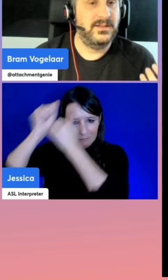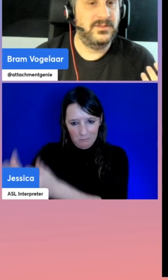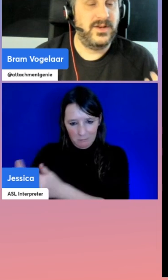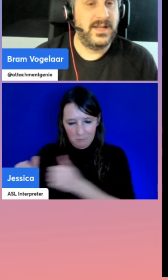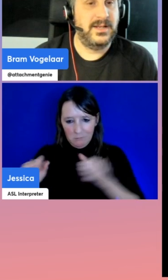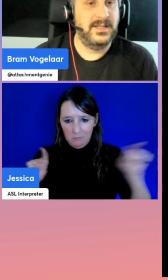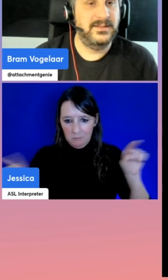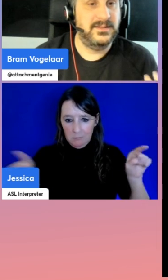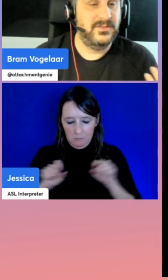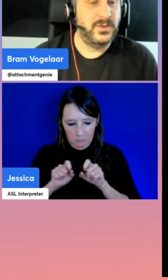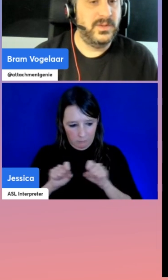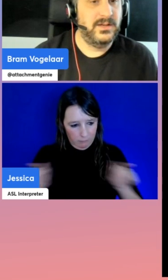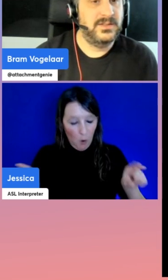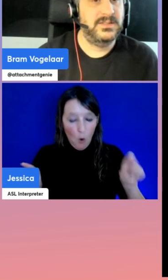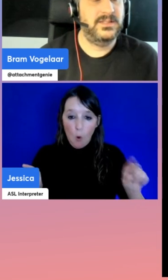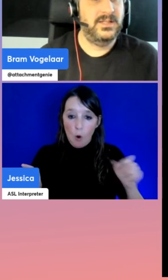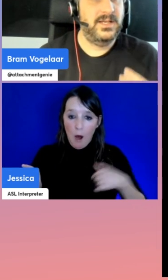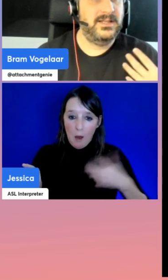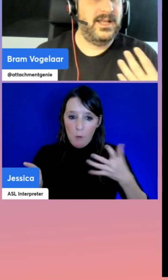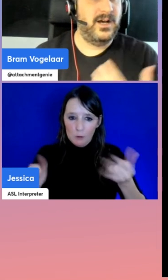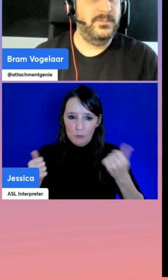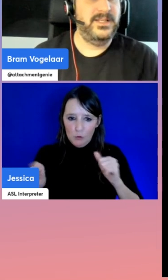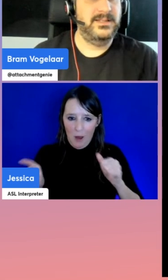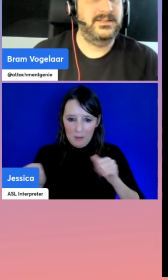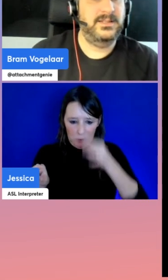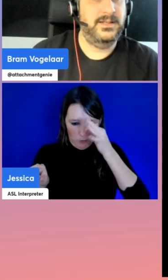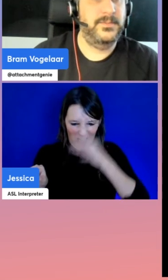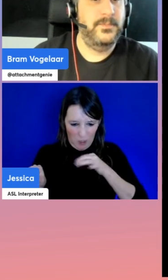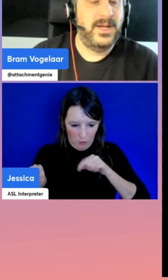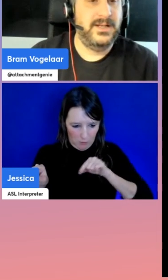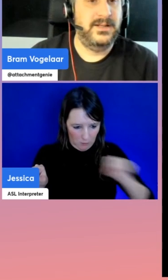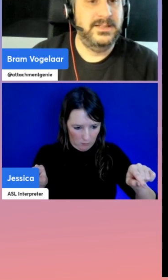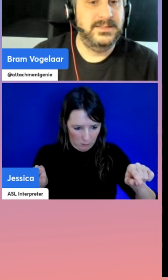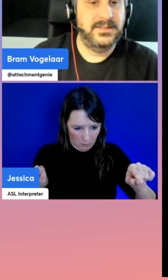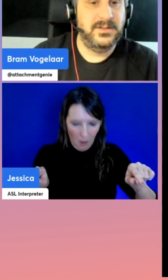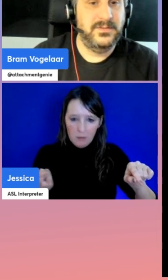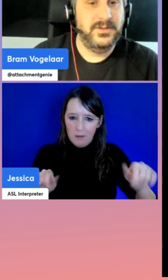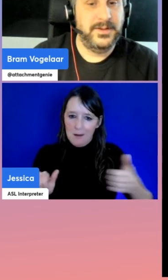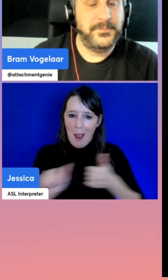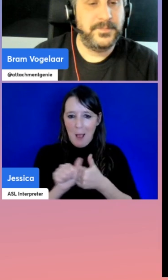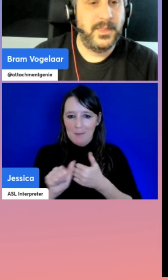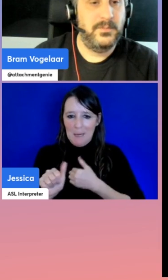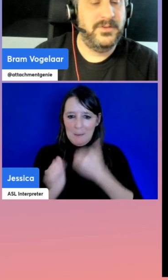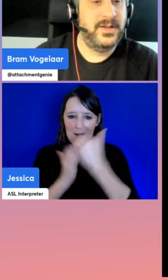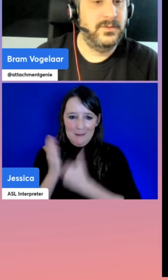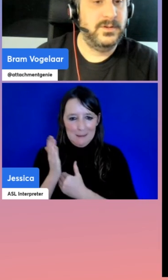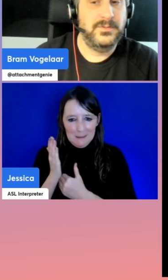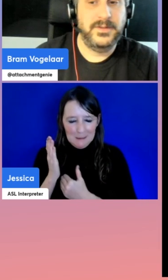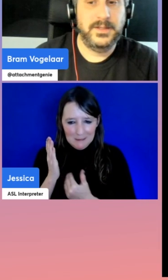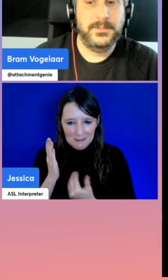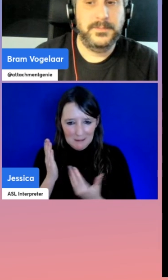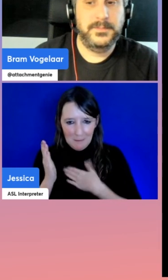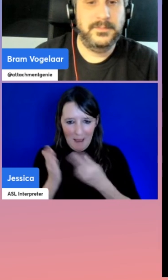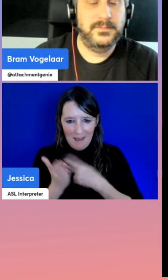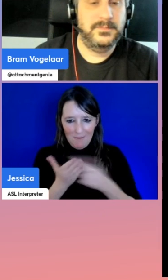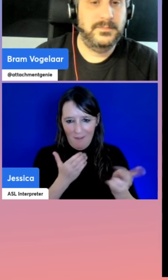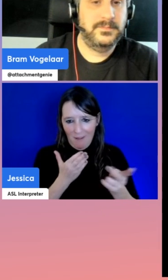try and triangulate this new nearest and then update my little list of my failover